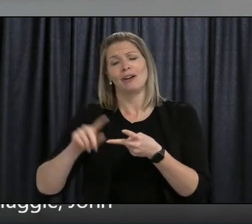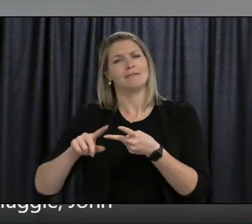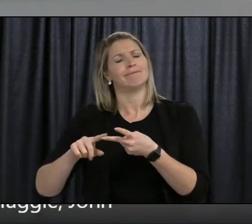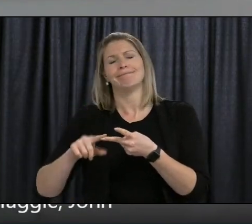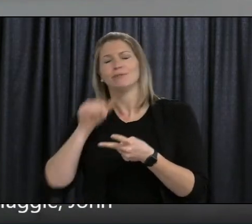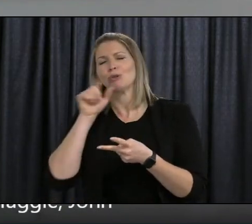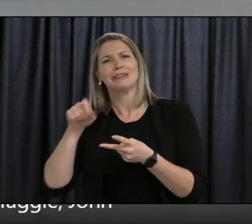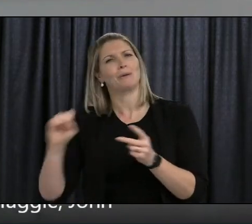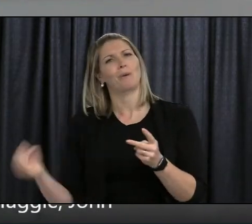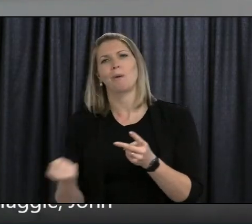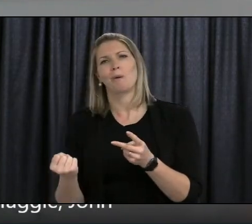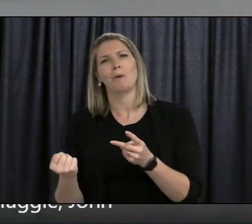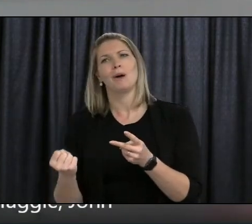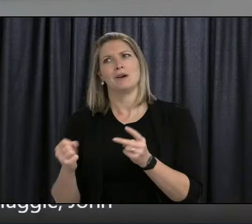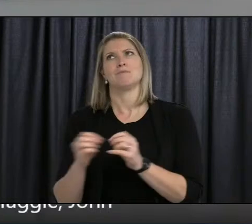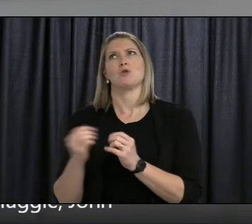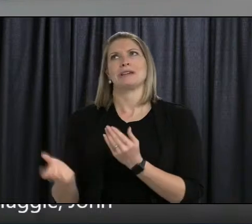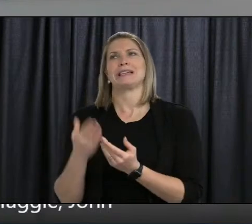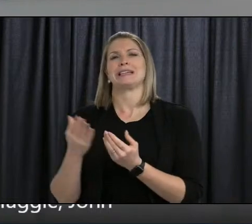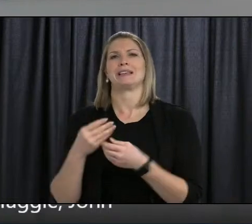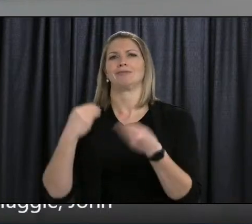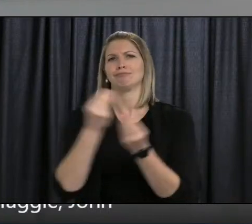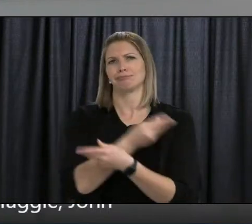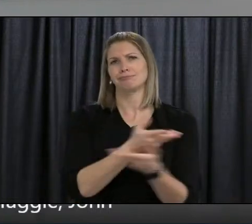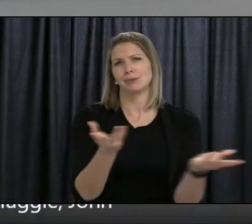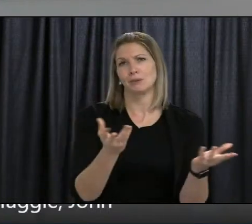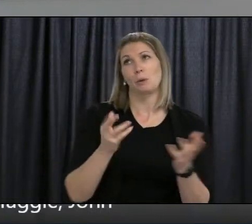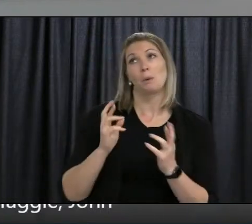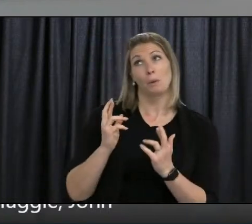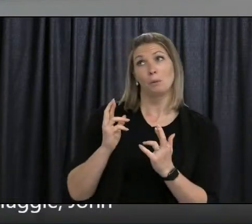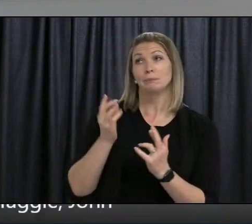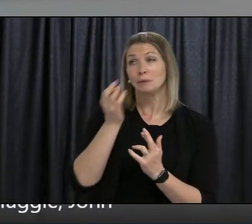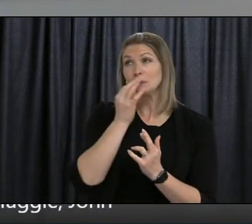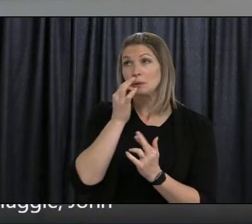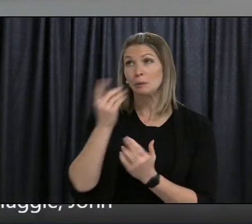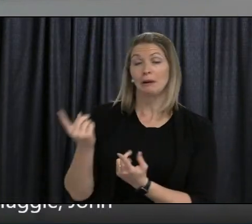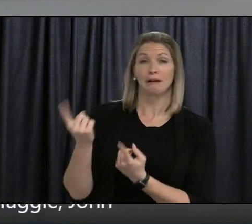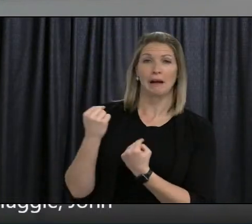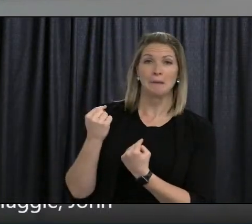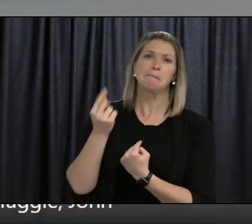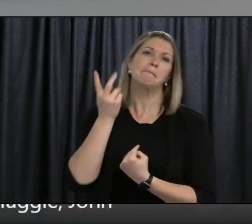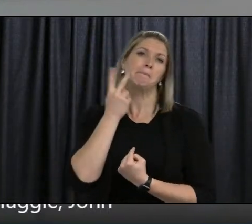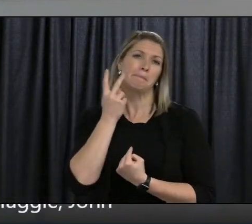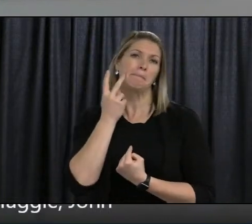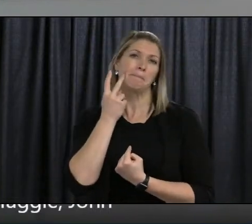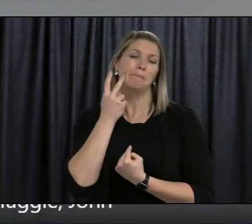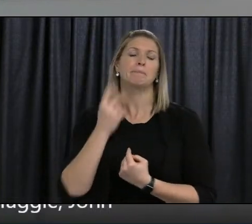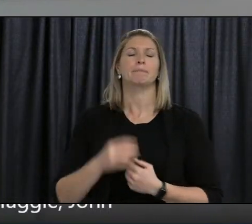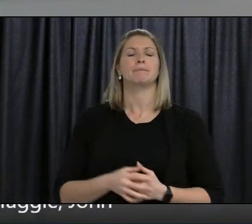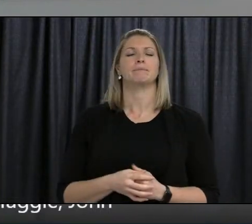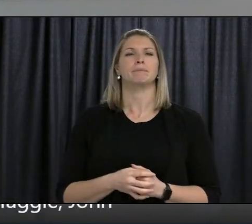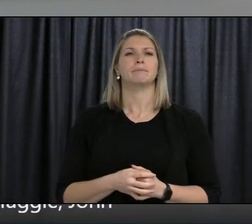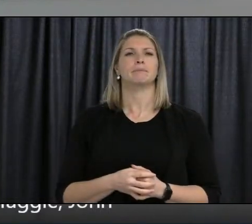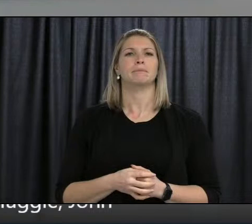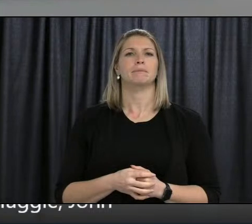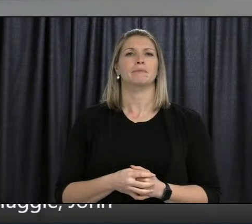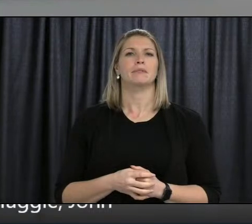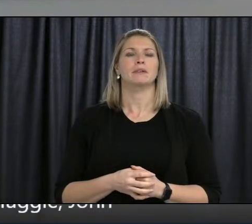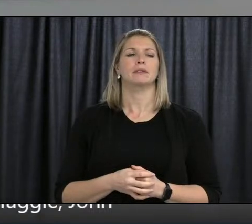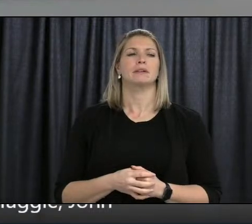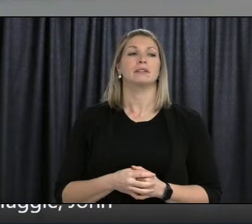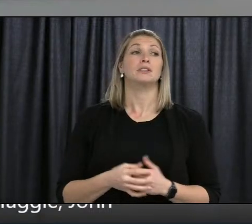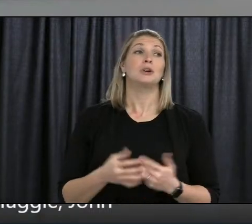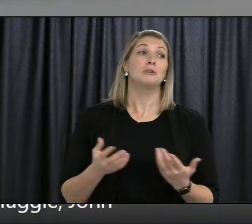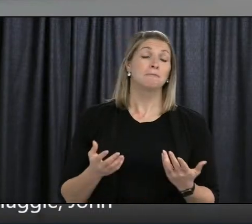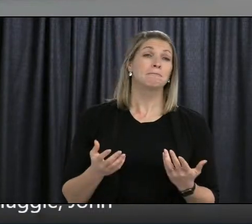and concern for us under our guidelines that we've agreed with the national umbrella. So really with that,